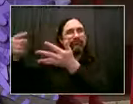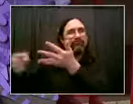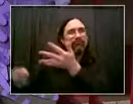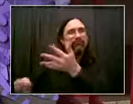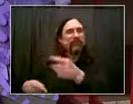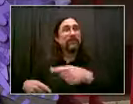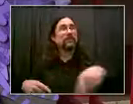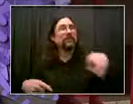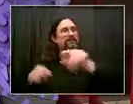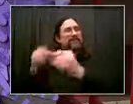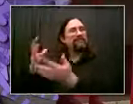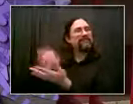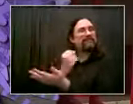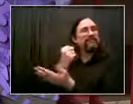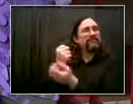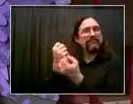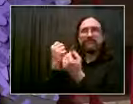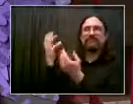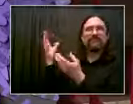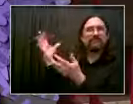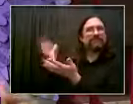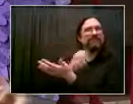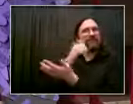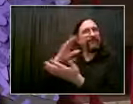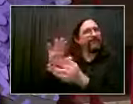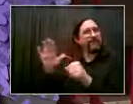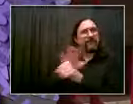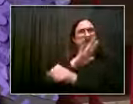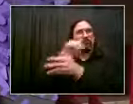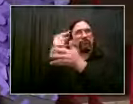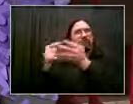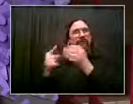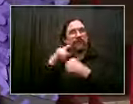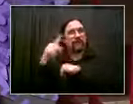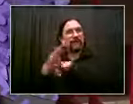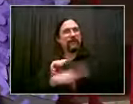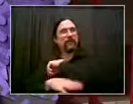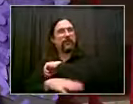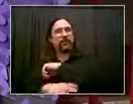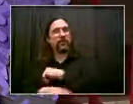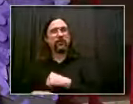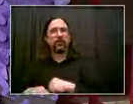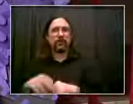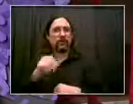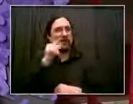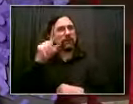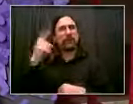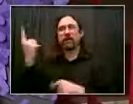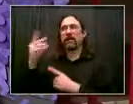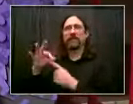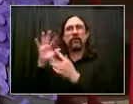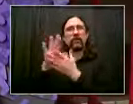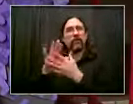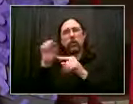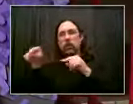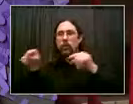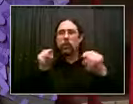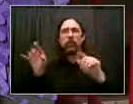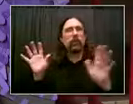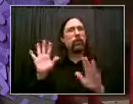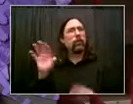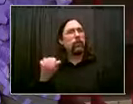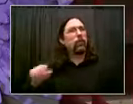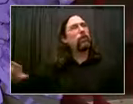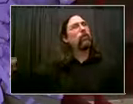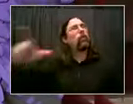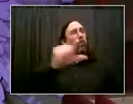will fully reopen for all students. Back for the first time. We will be back for the